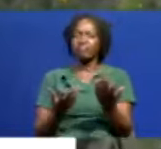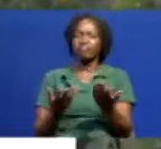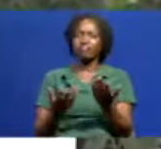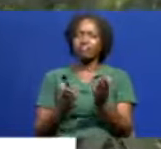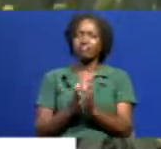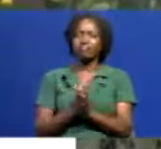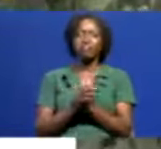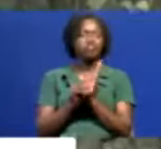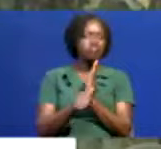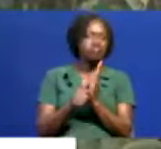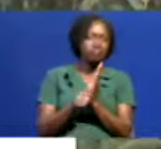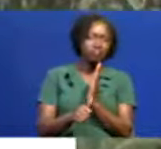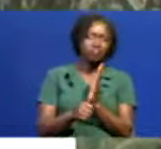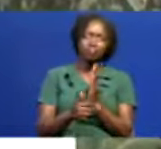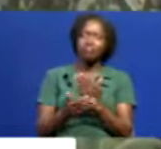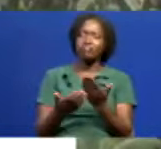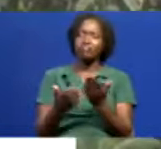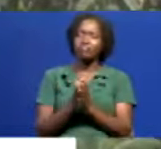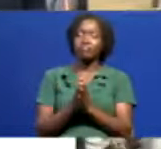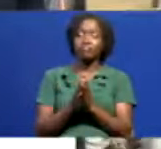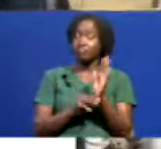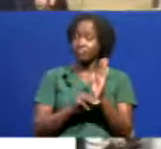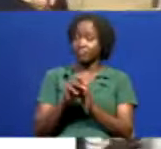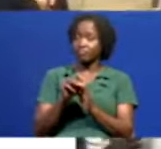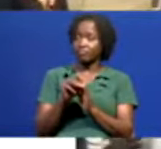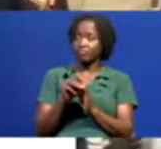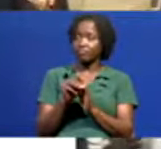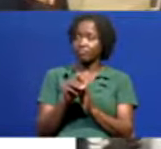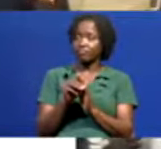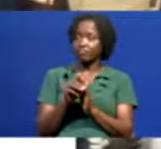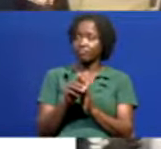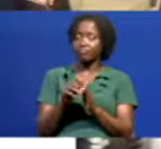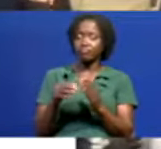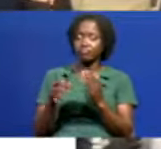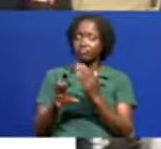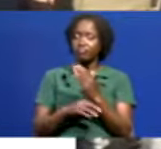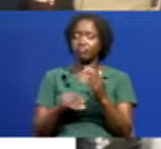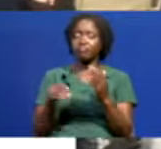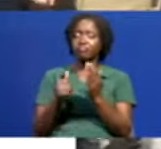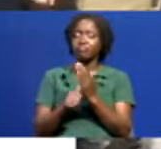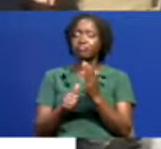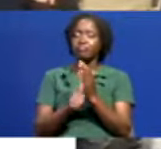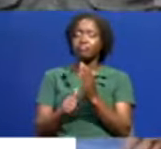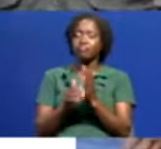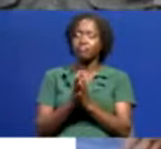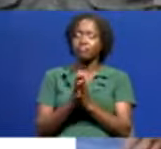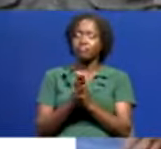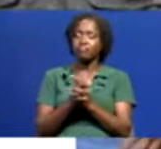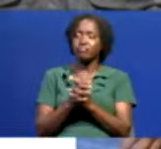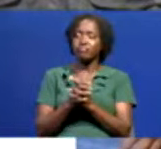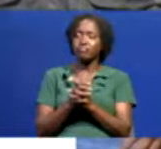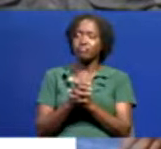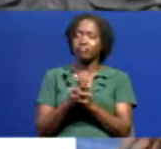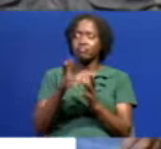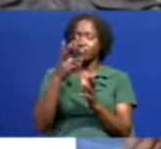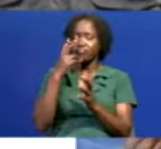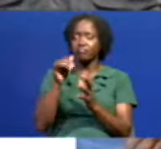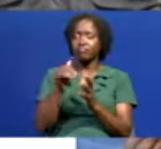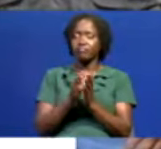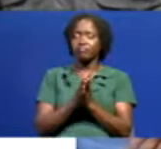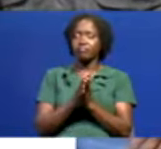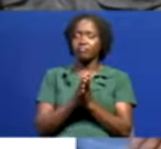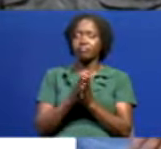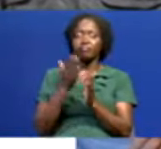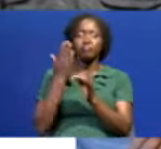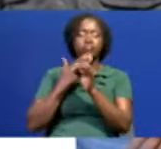Kwanza mahindi, sasa zimekoma, iko aizi wa mahindi kabisa kabisa, vitu kama hiyo. They suspected the donkey meat is